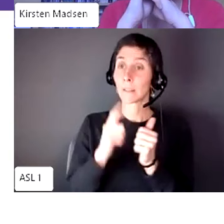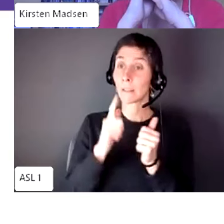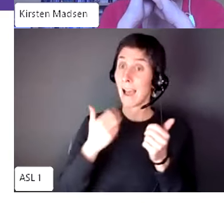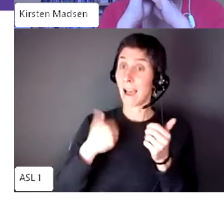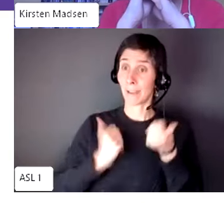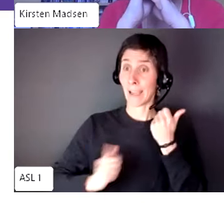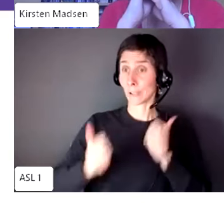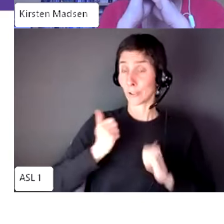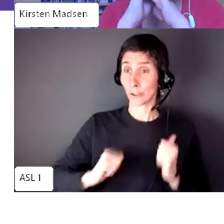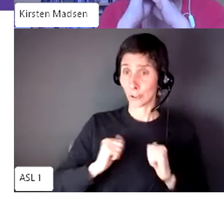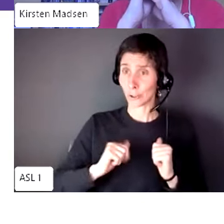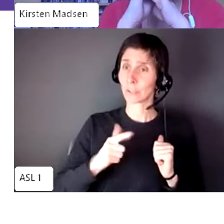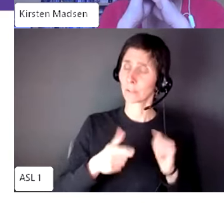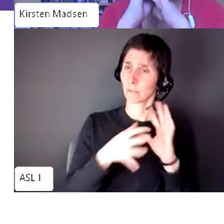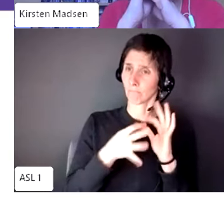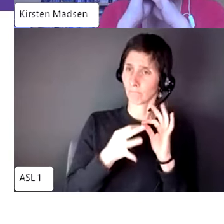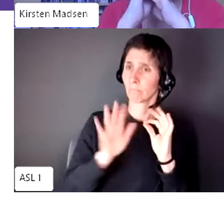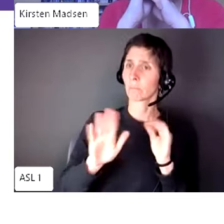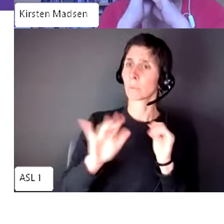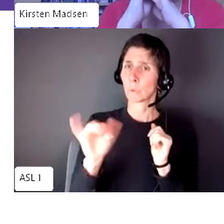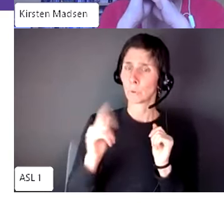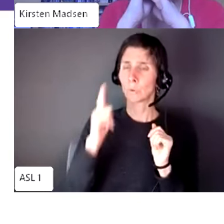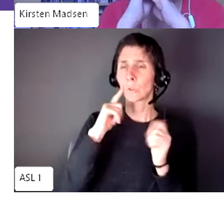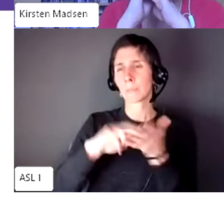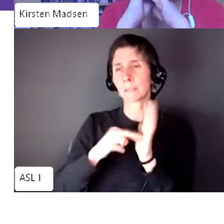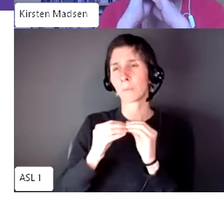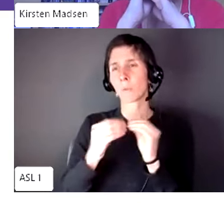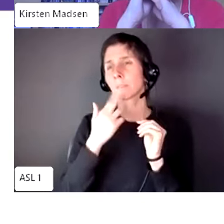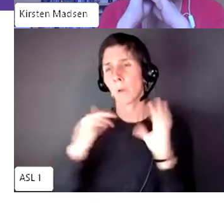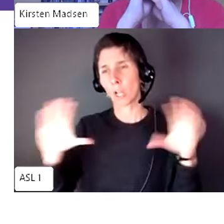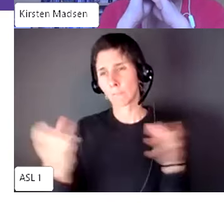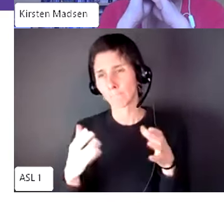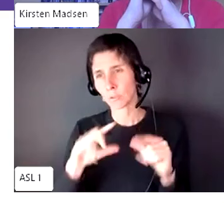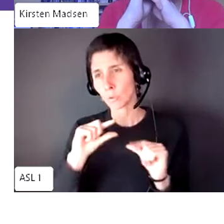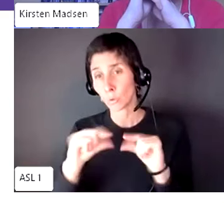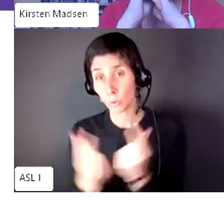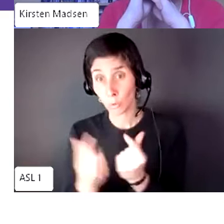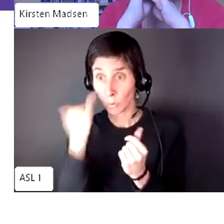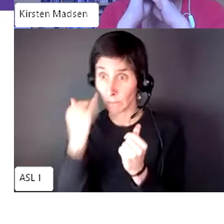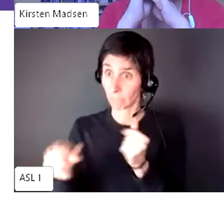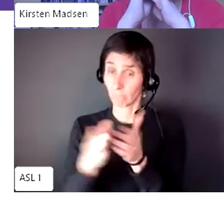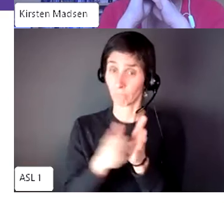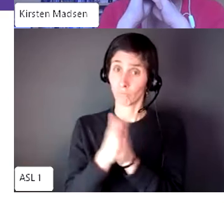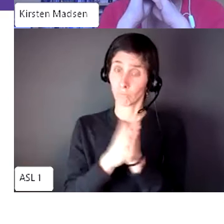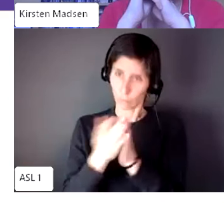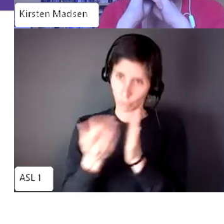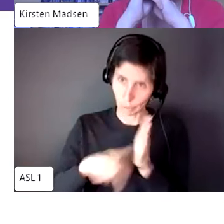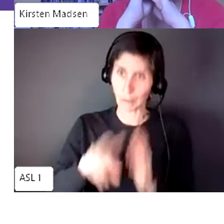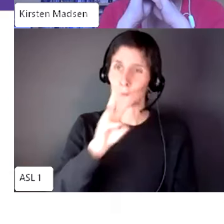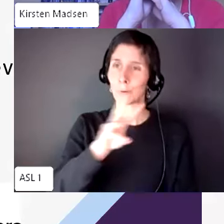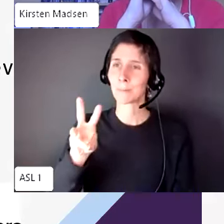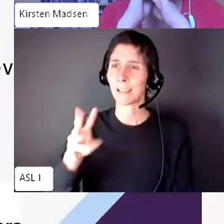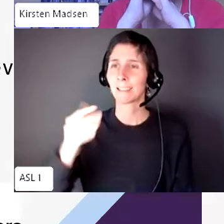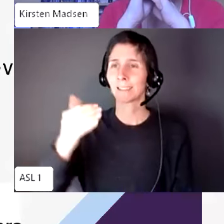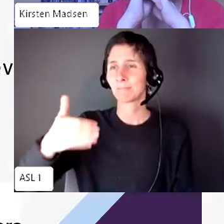the skits that they do. So if you're interested, please check out our website for those and other upcoming webinars as